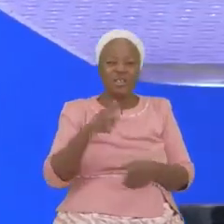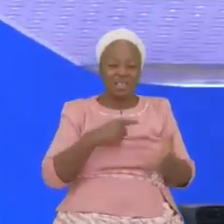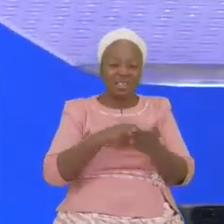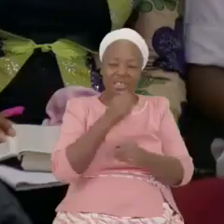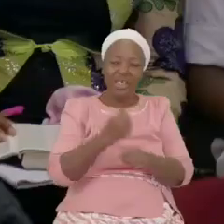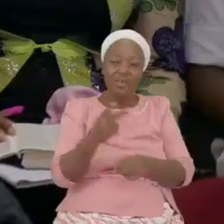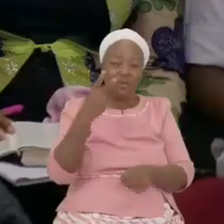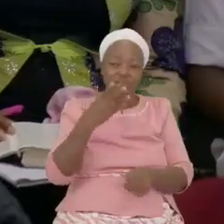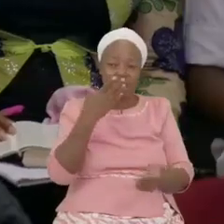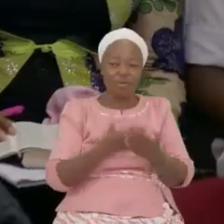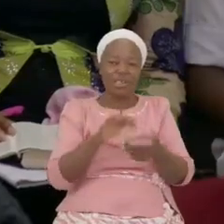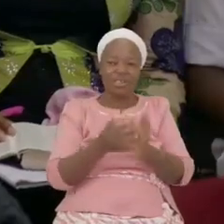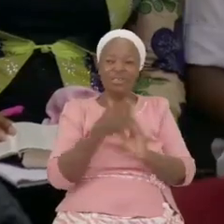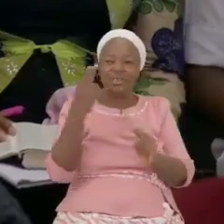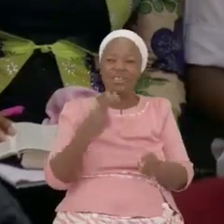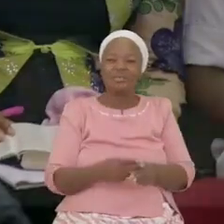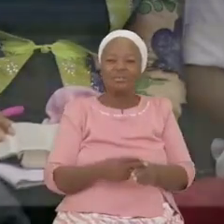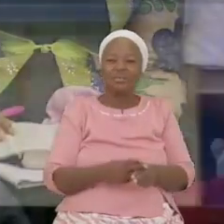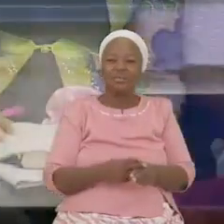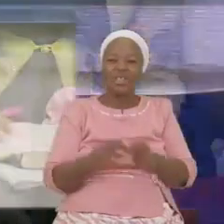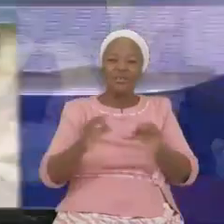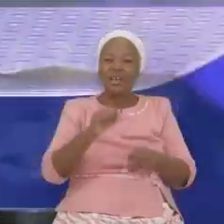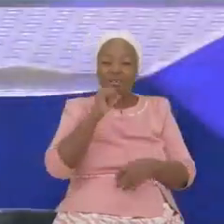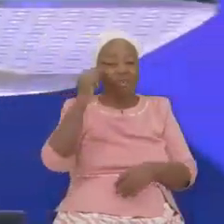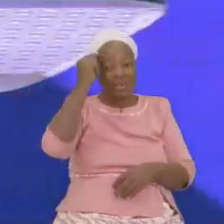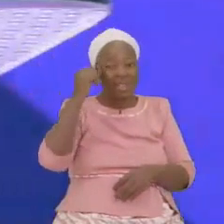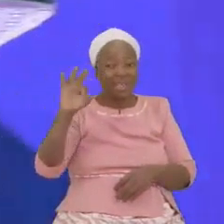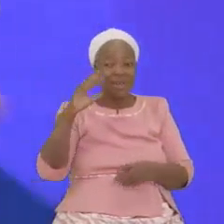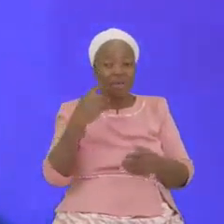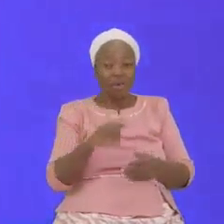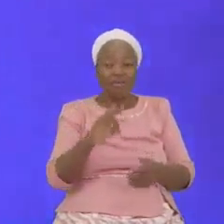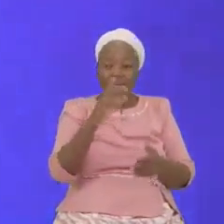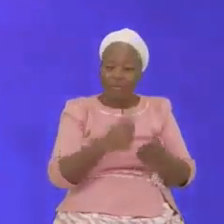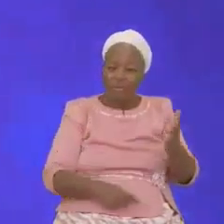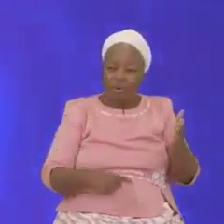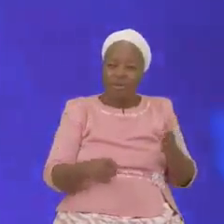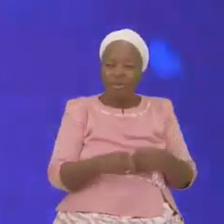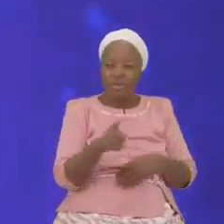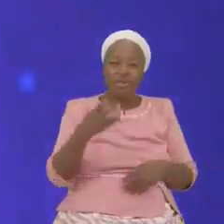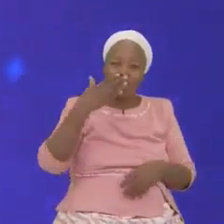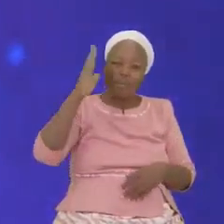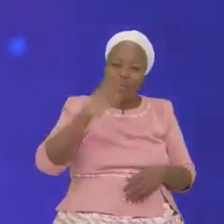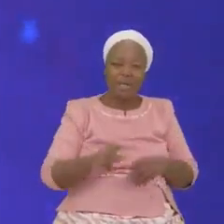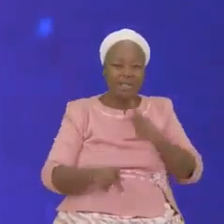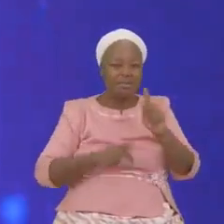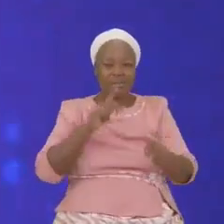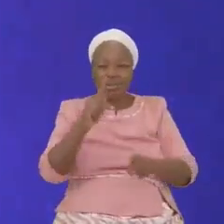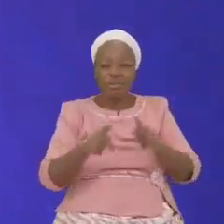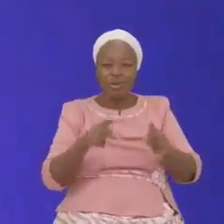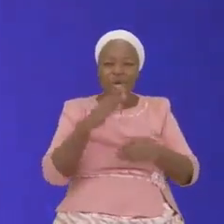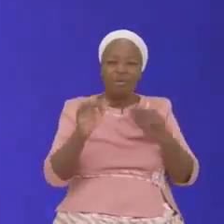very well. Amen. If you're not thinking of what those bad people,